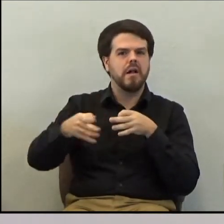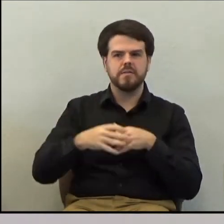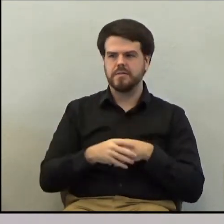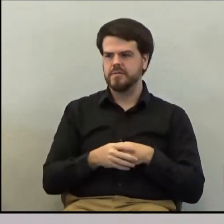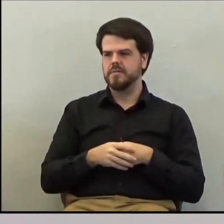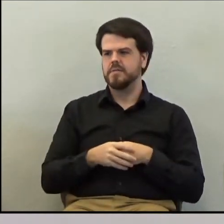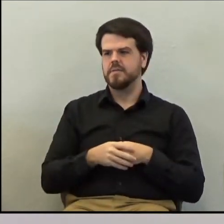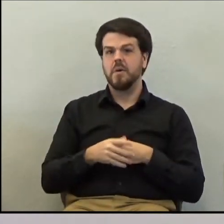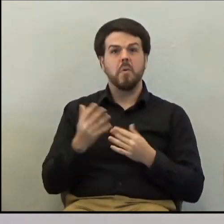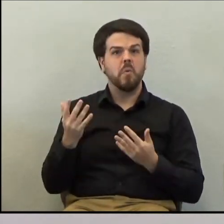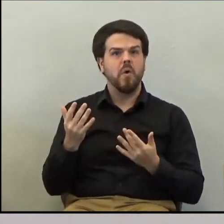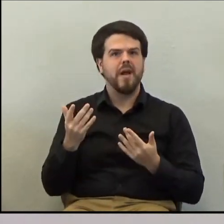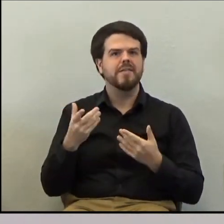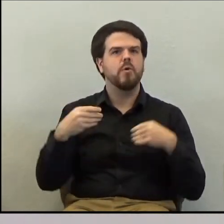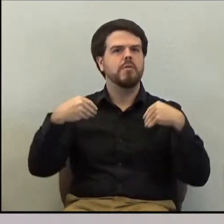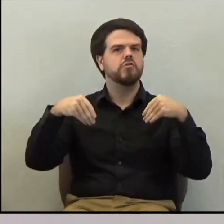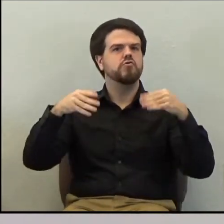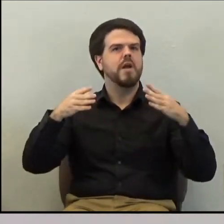the traders or